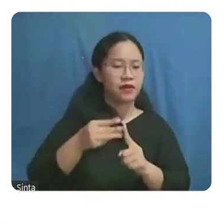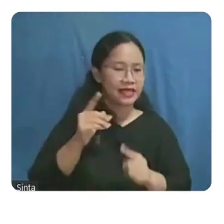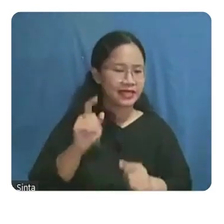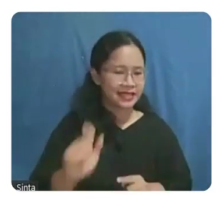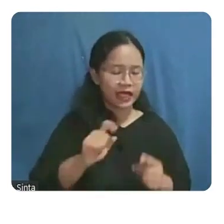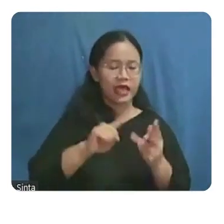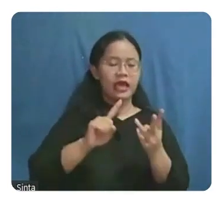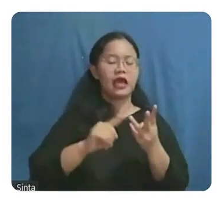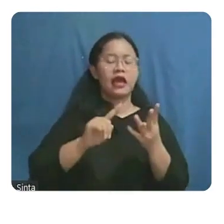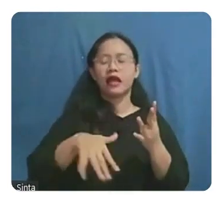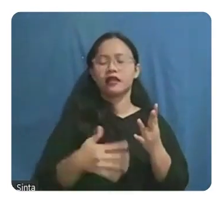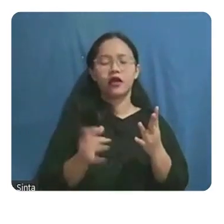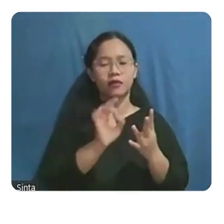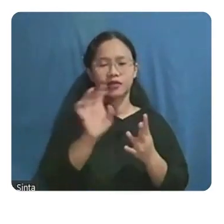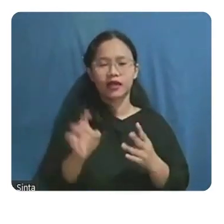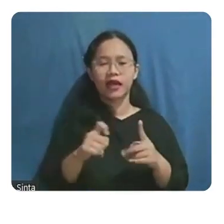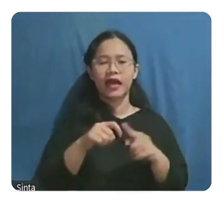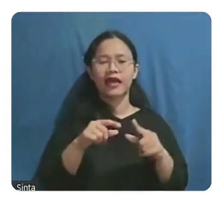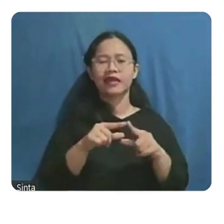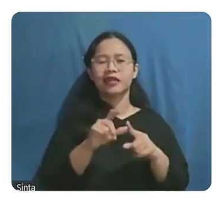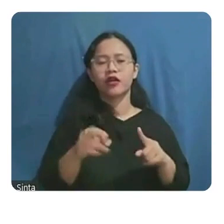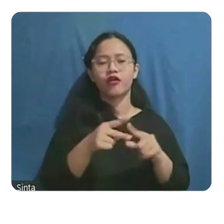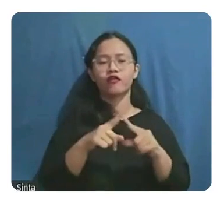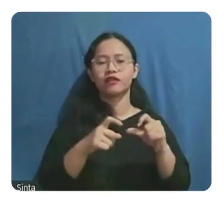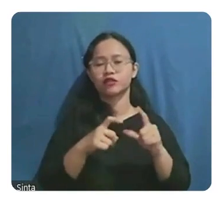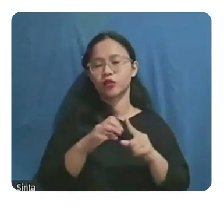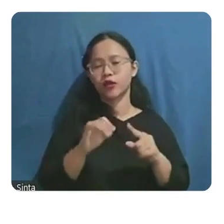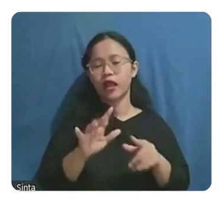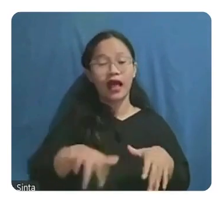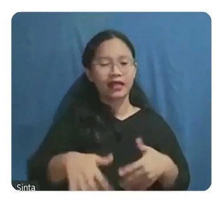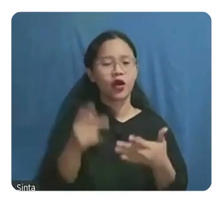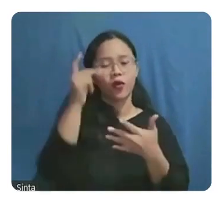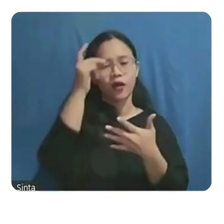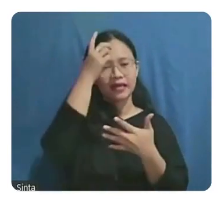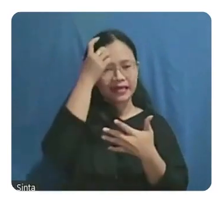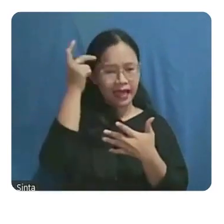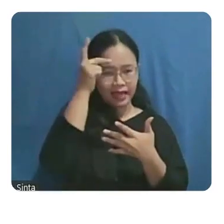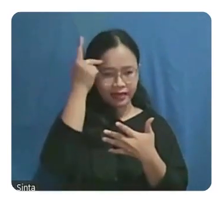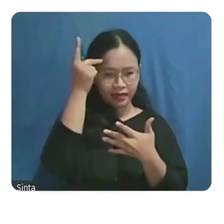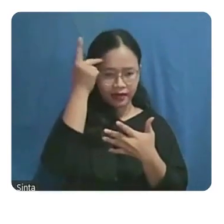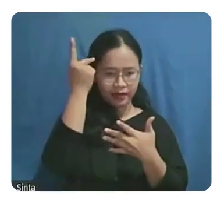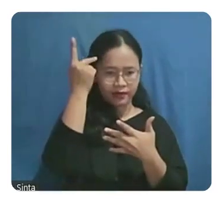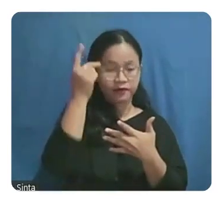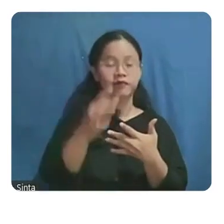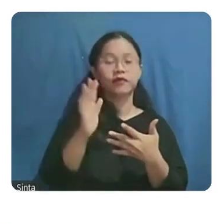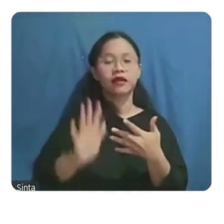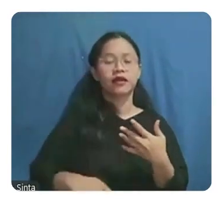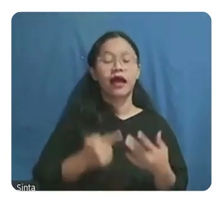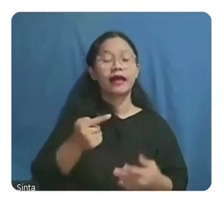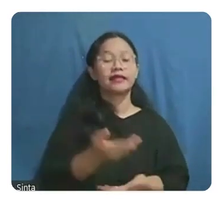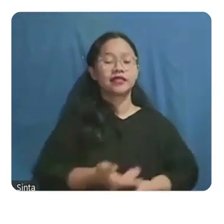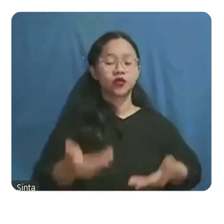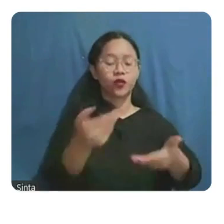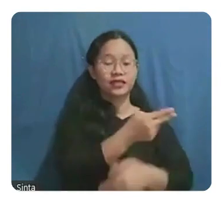also cancer. In Indonesia alone, respiratory disease such as chronic obstructive